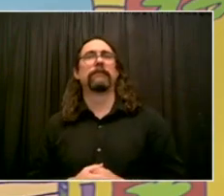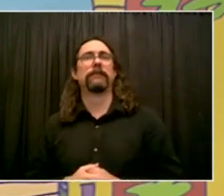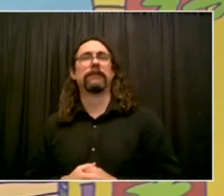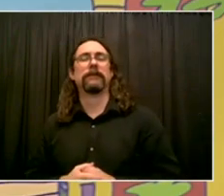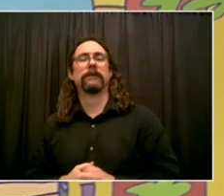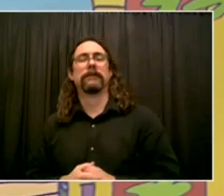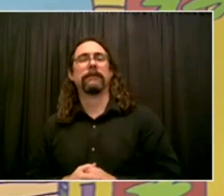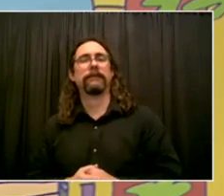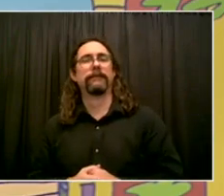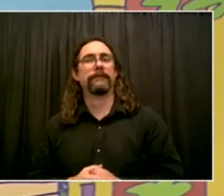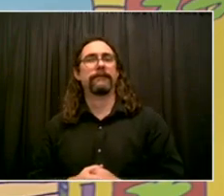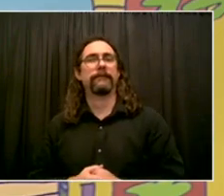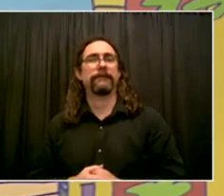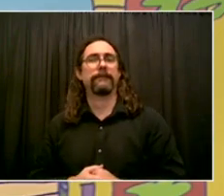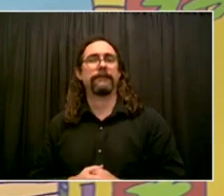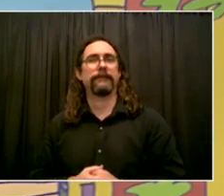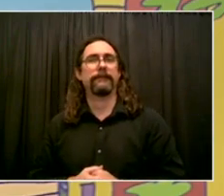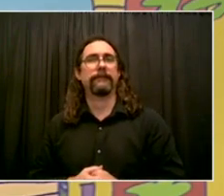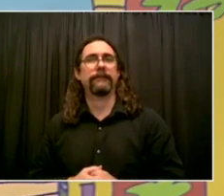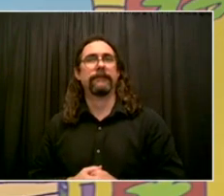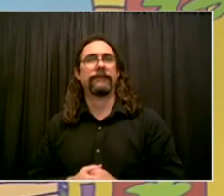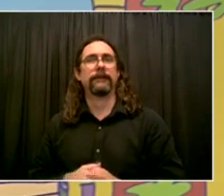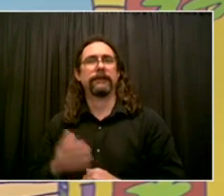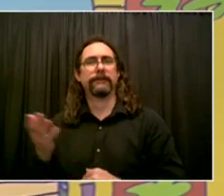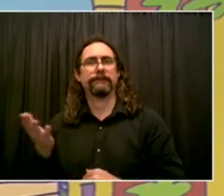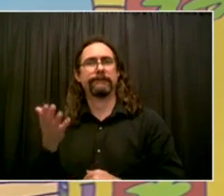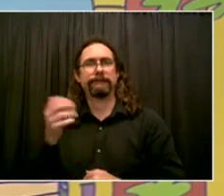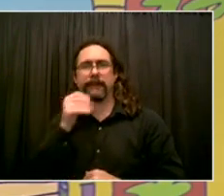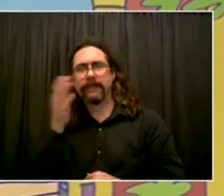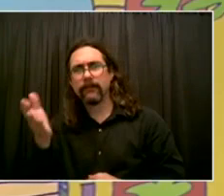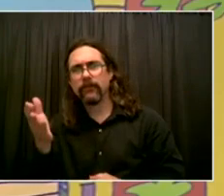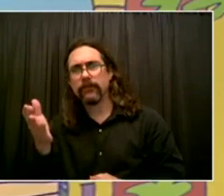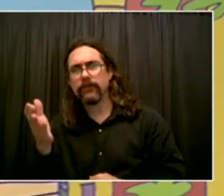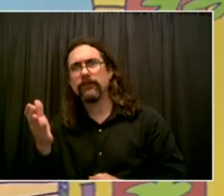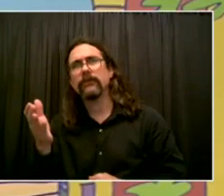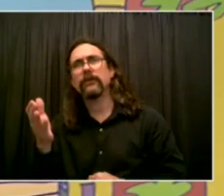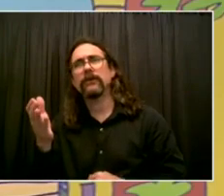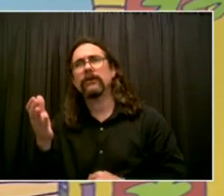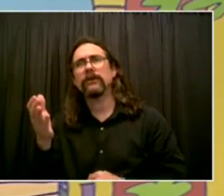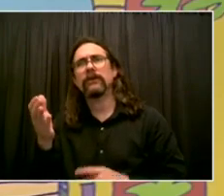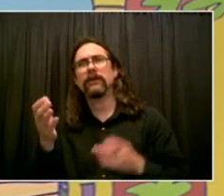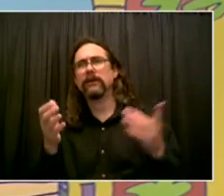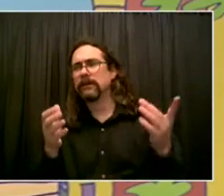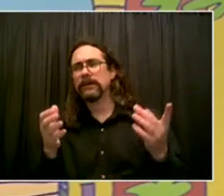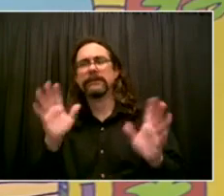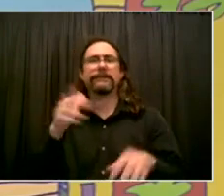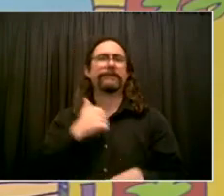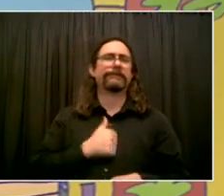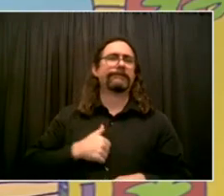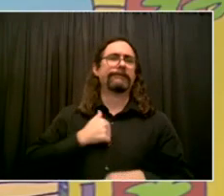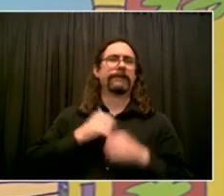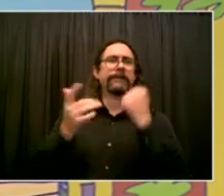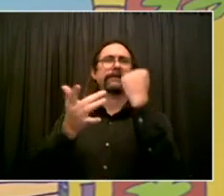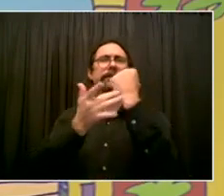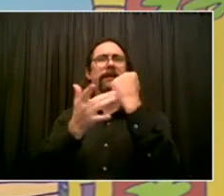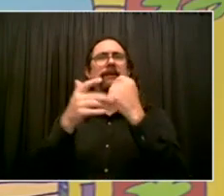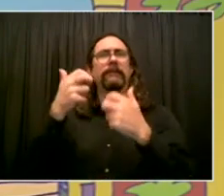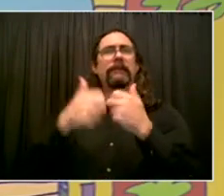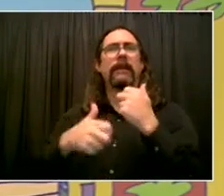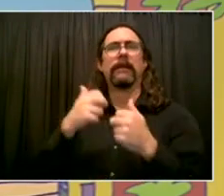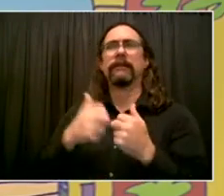Well, okay. We're having a little technical difficulty this morning. That's what we get for starting earlier.